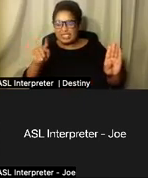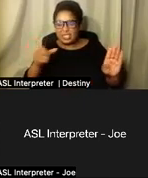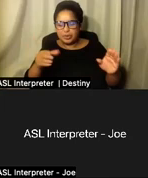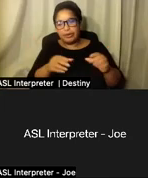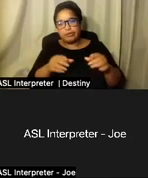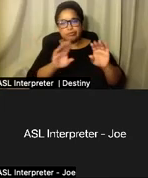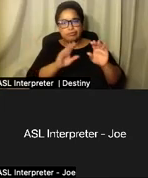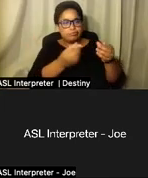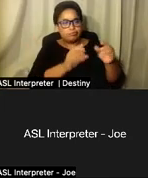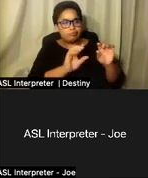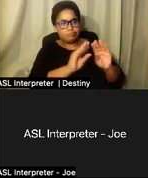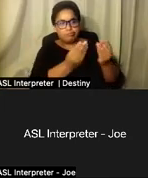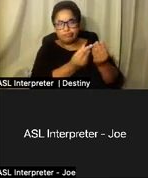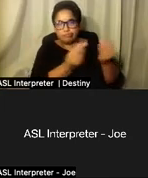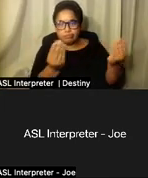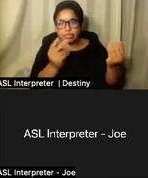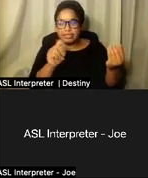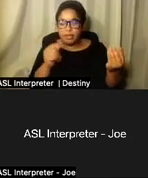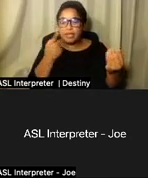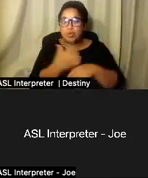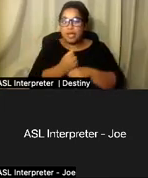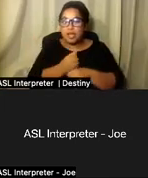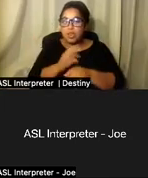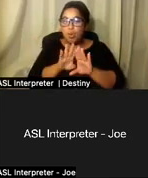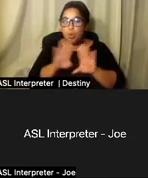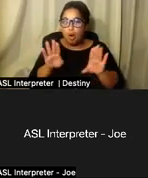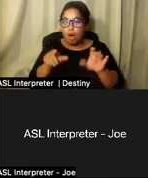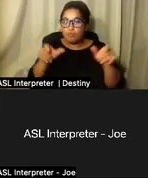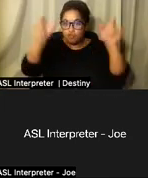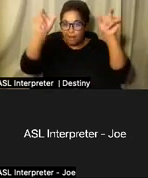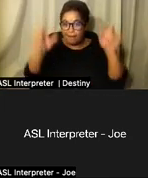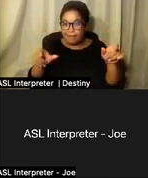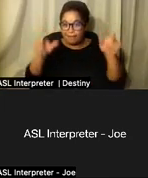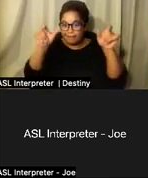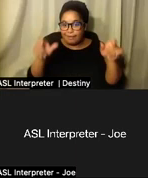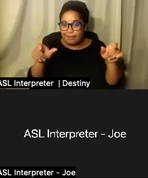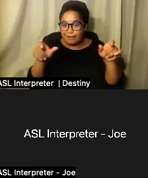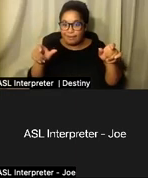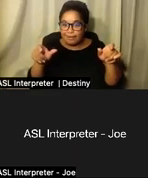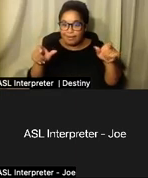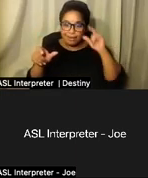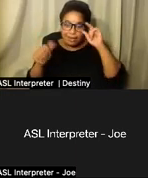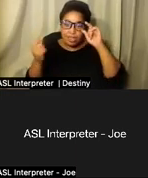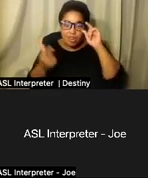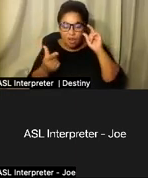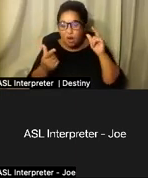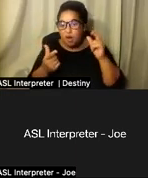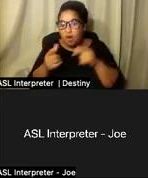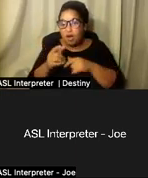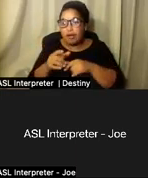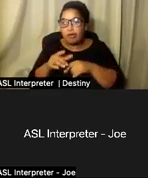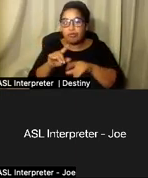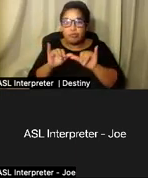sure that you get the wall bracket that came with your TV. In California, those are all seismically rated